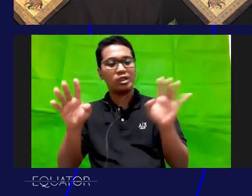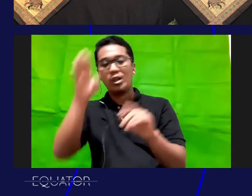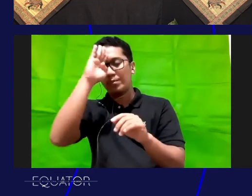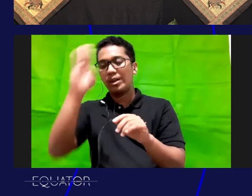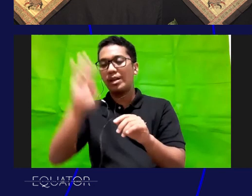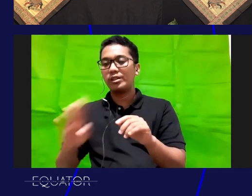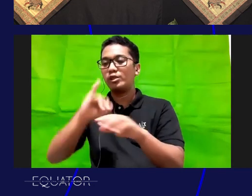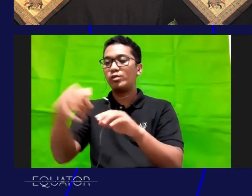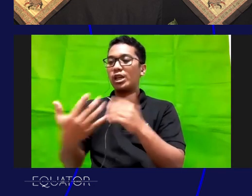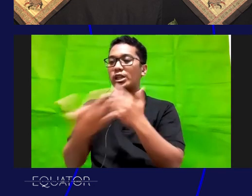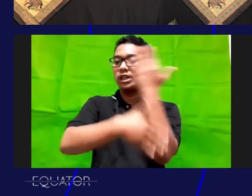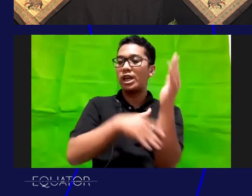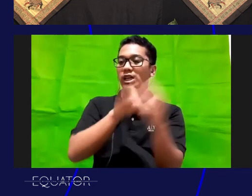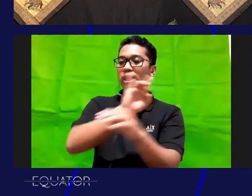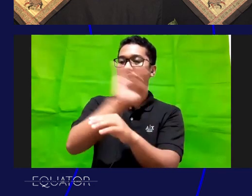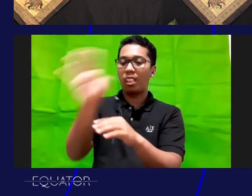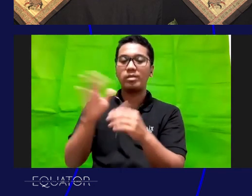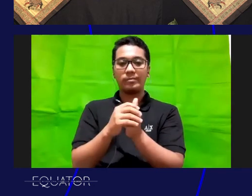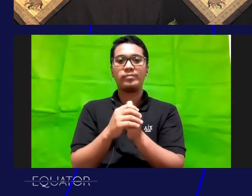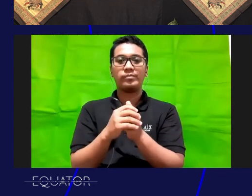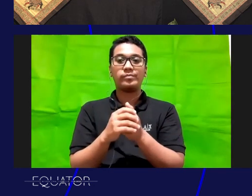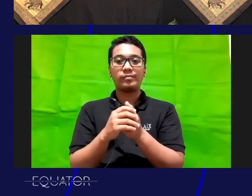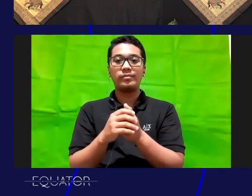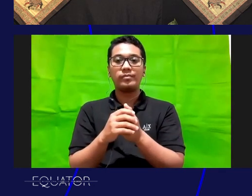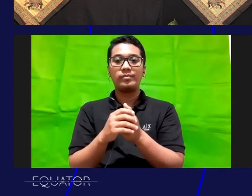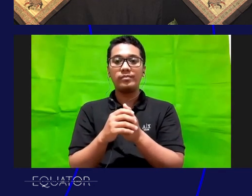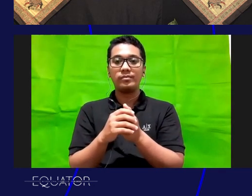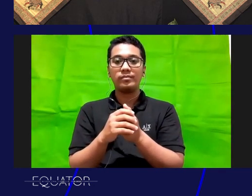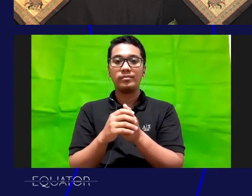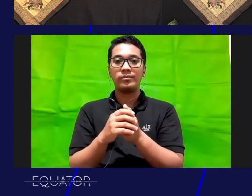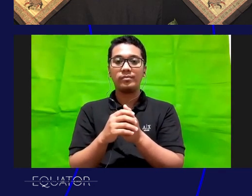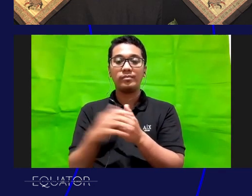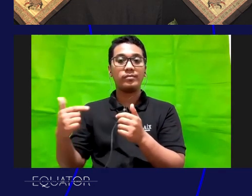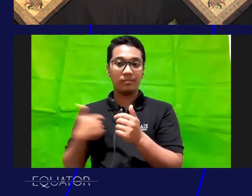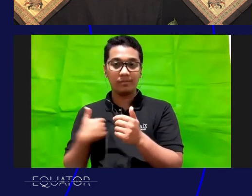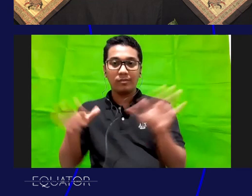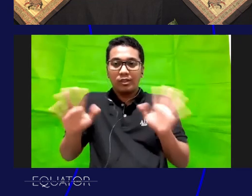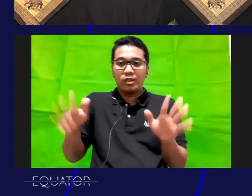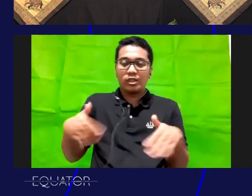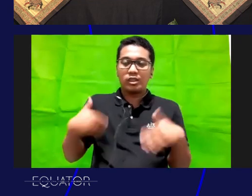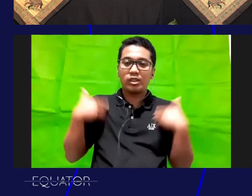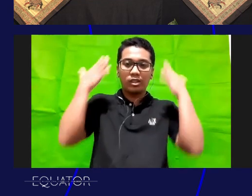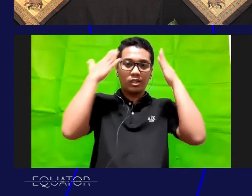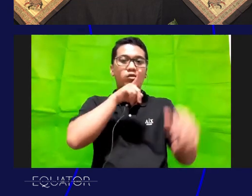other regions. So in this sense, I'm not sure if I'm answering your question.